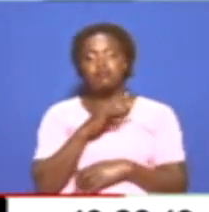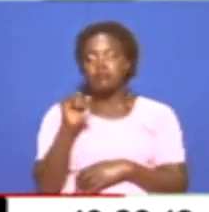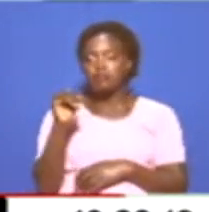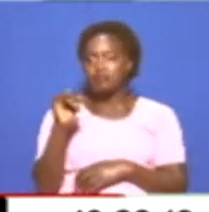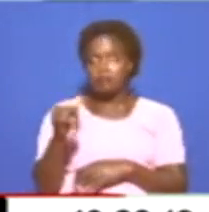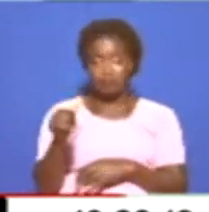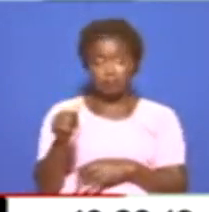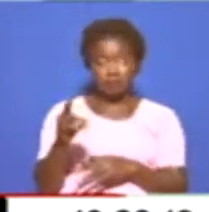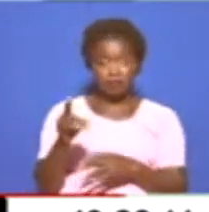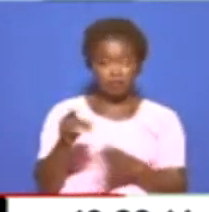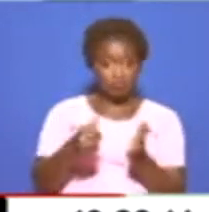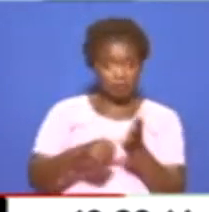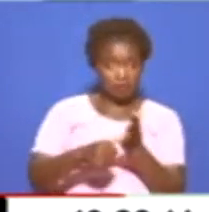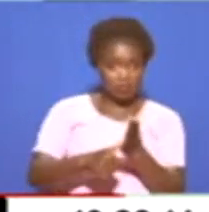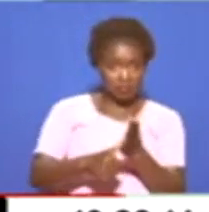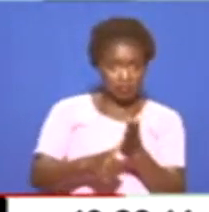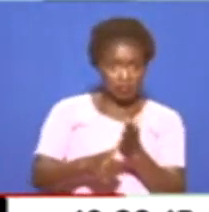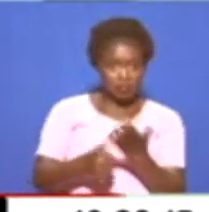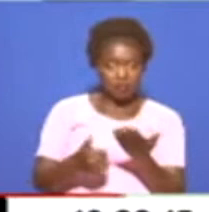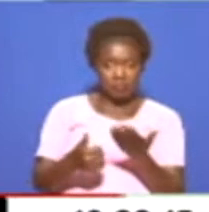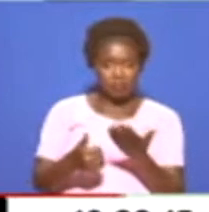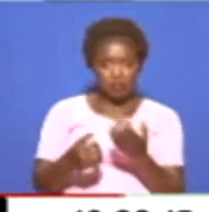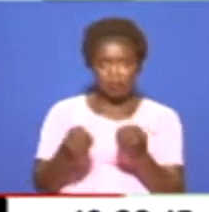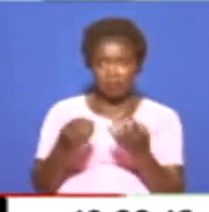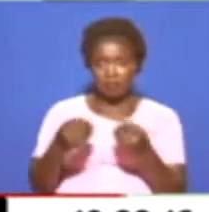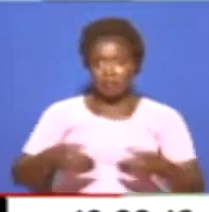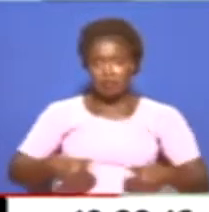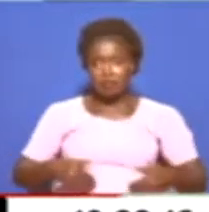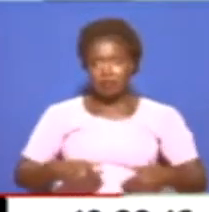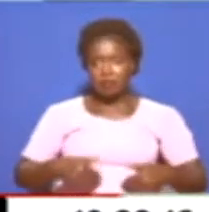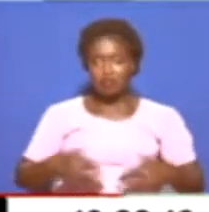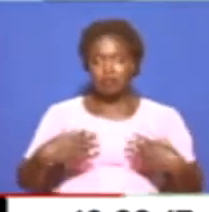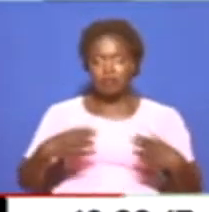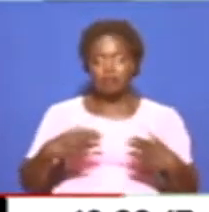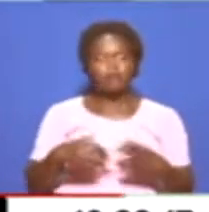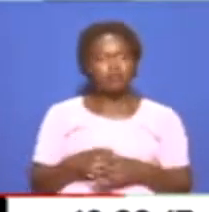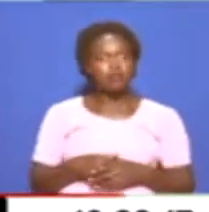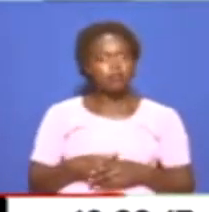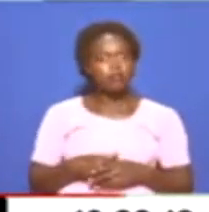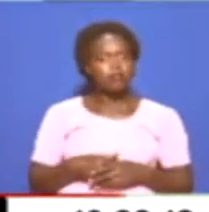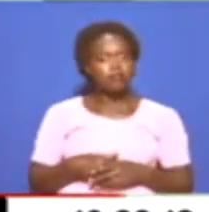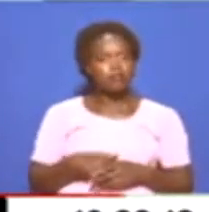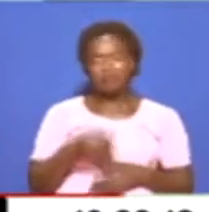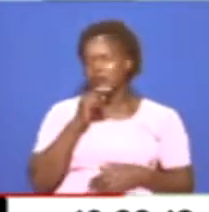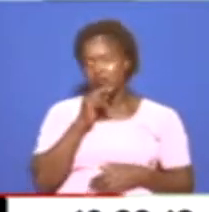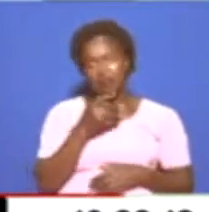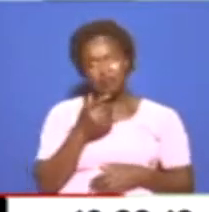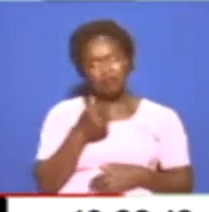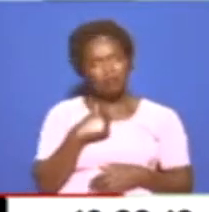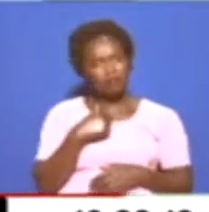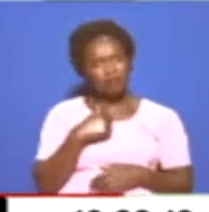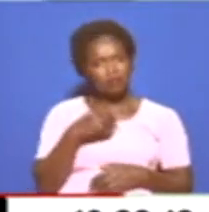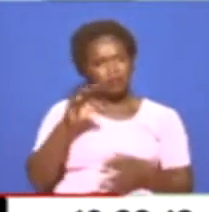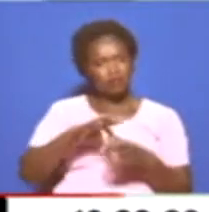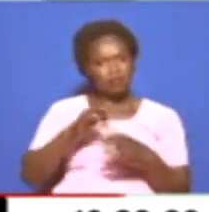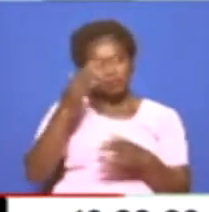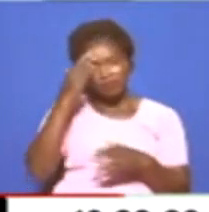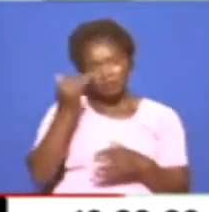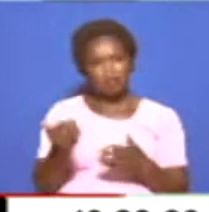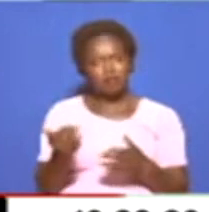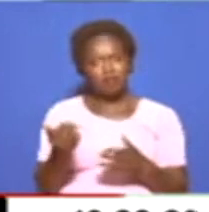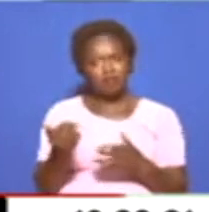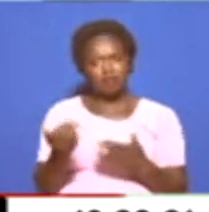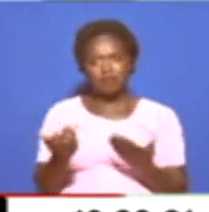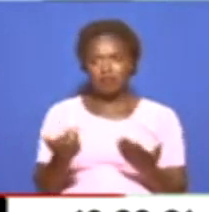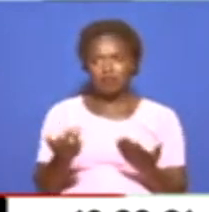brought up about a good spin that a lot of young people just wonder, why should I go and vote? You see the count country,